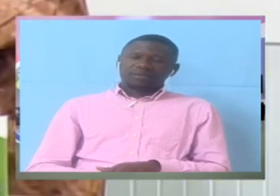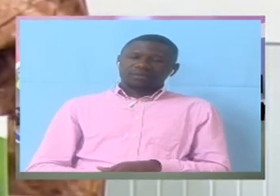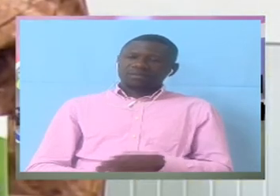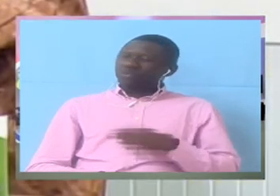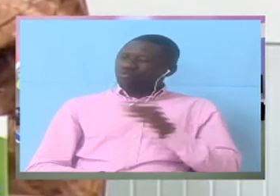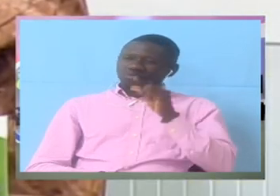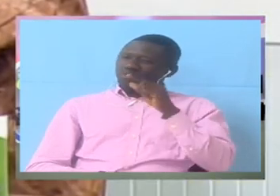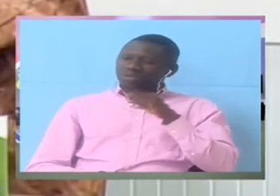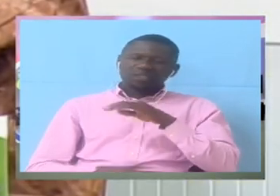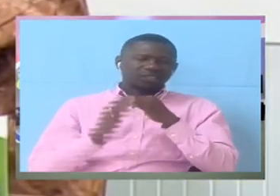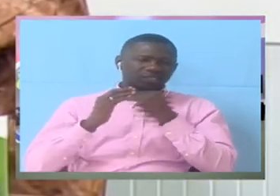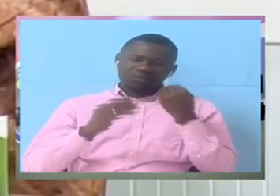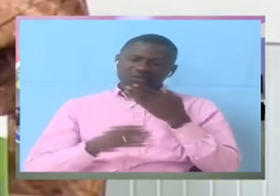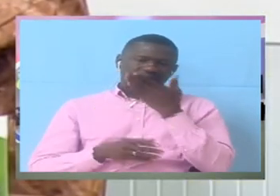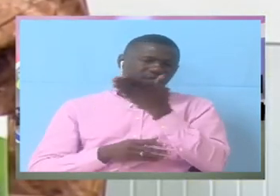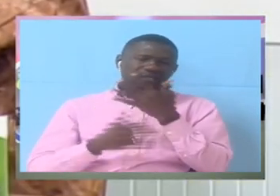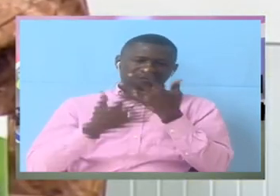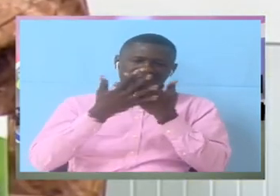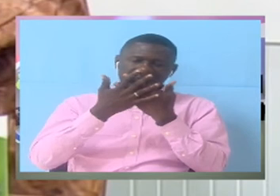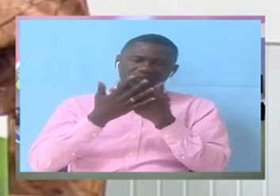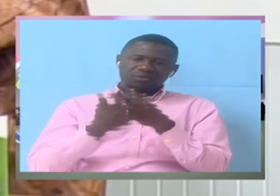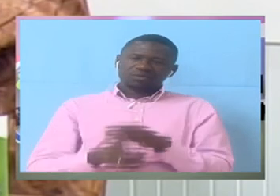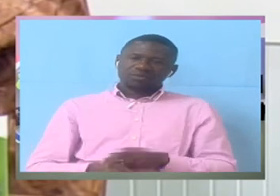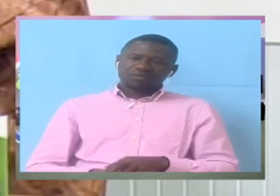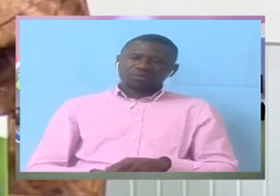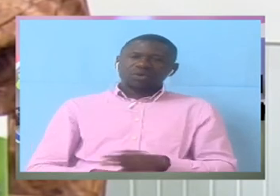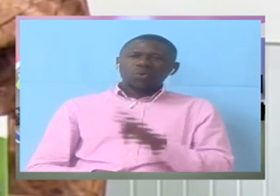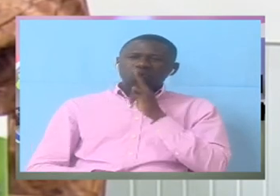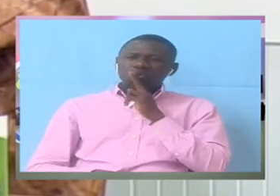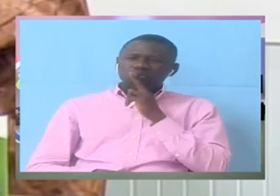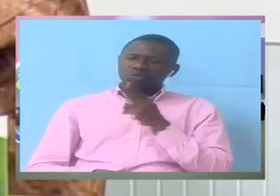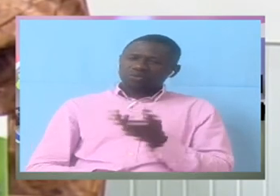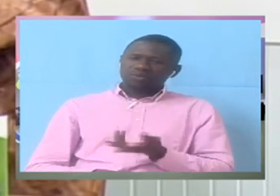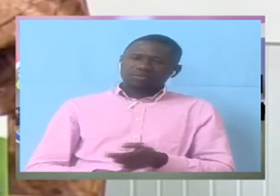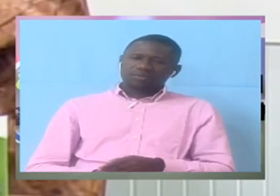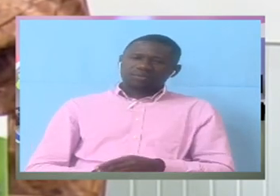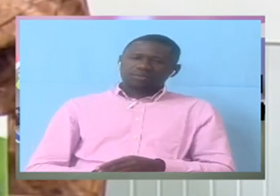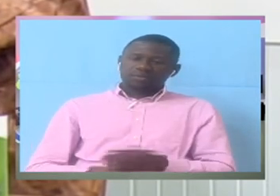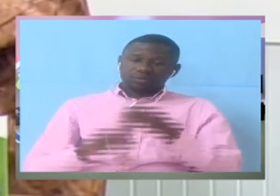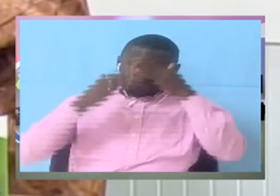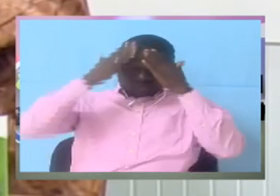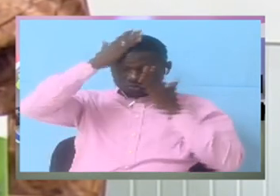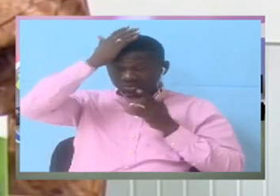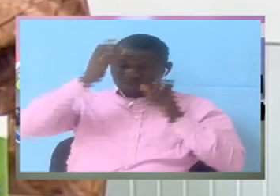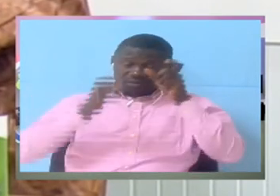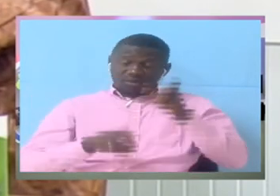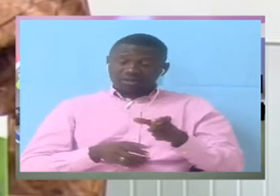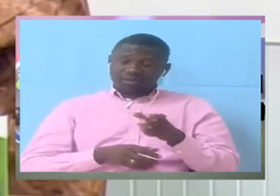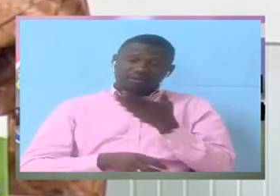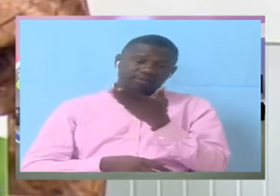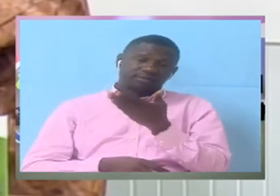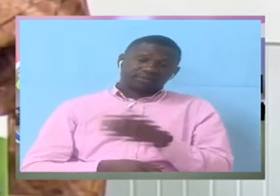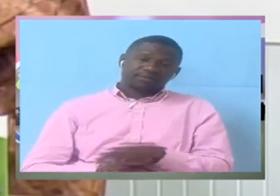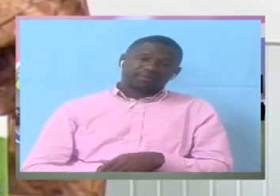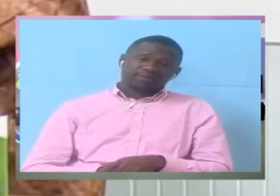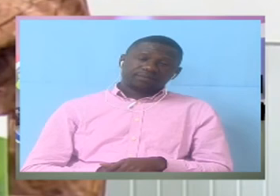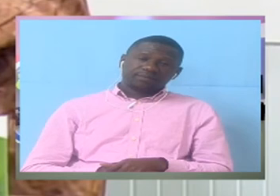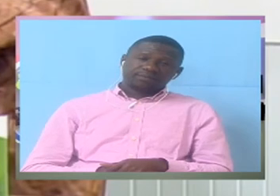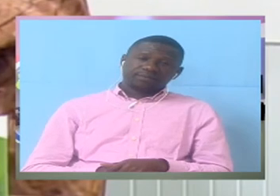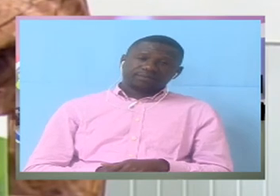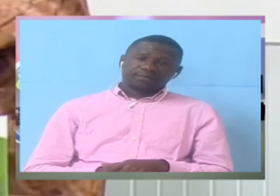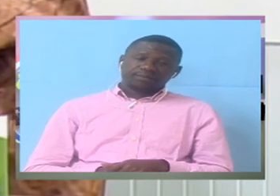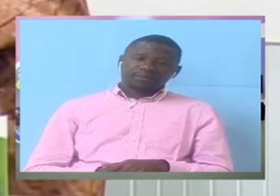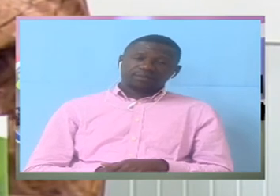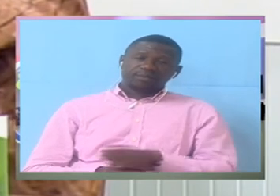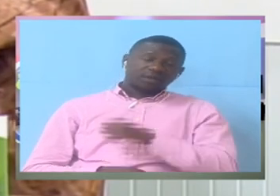They nearly killed us there at Mile 2. Who? The soldiers. Mile 2 prison officers